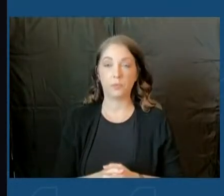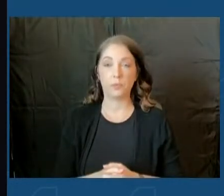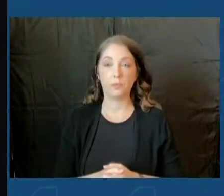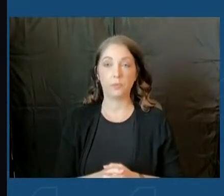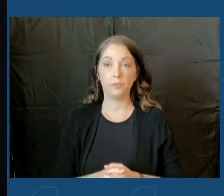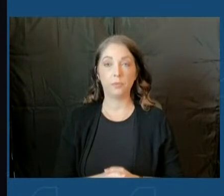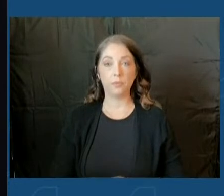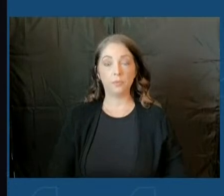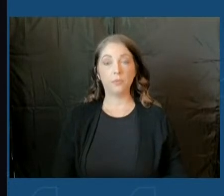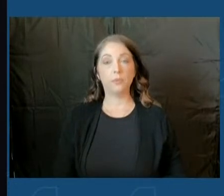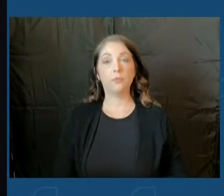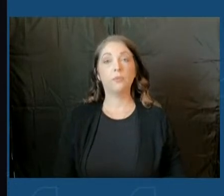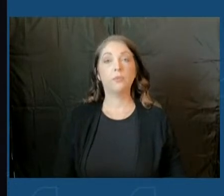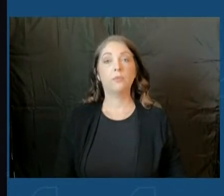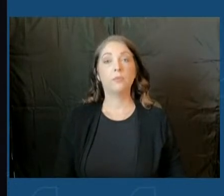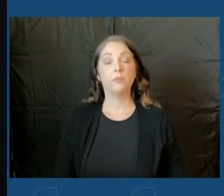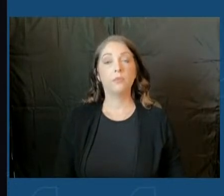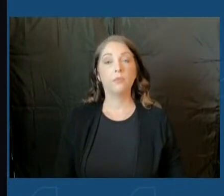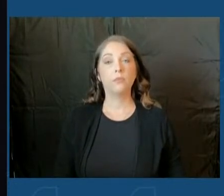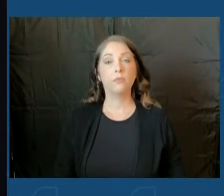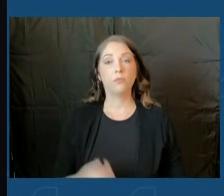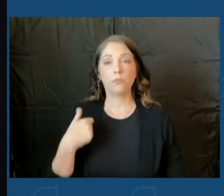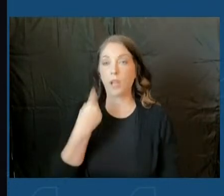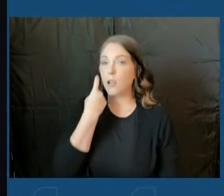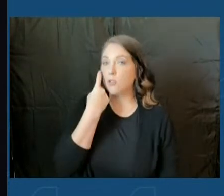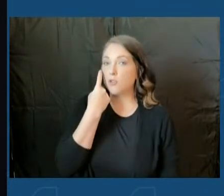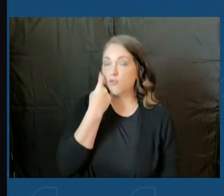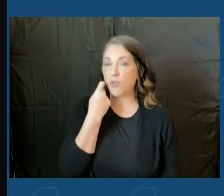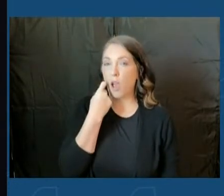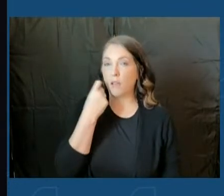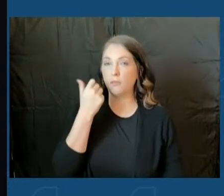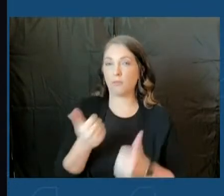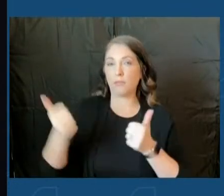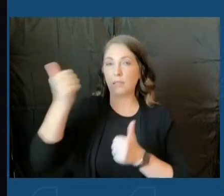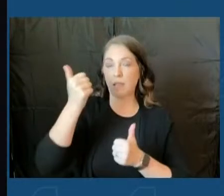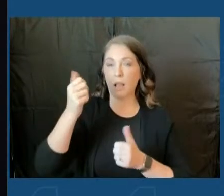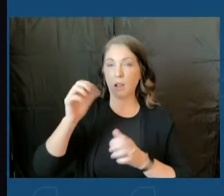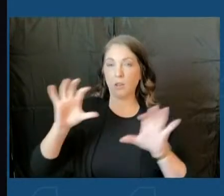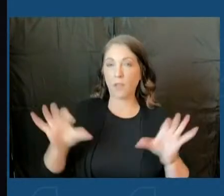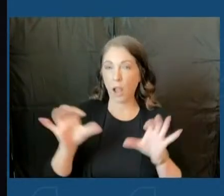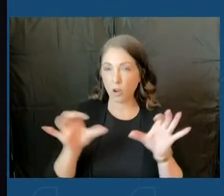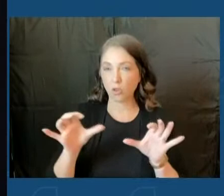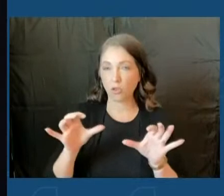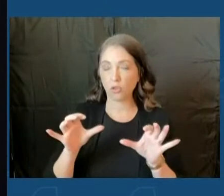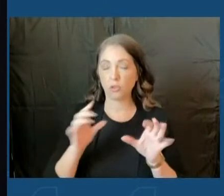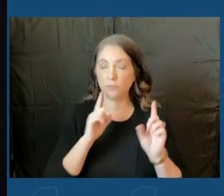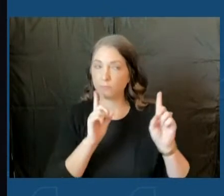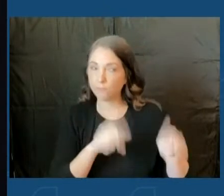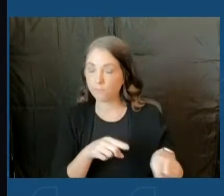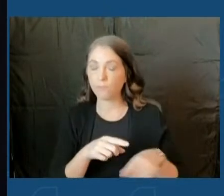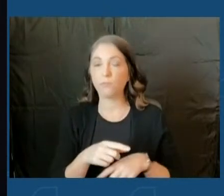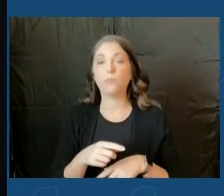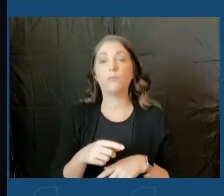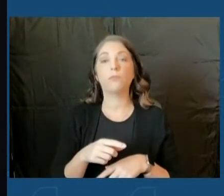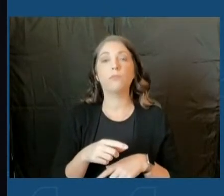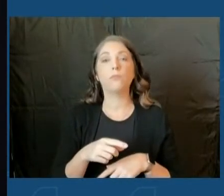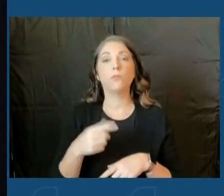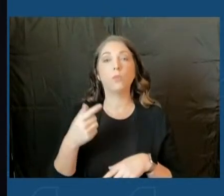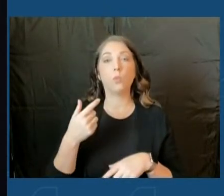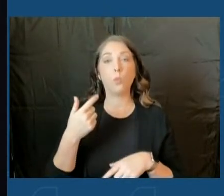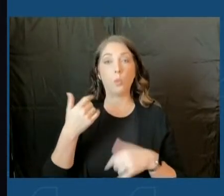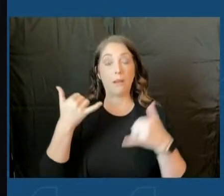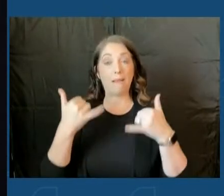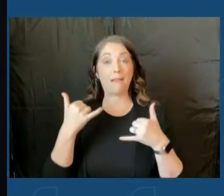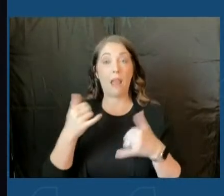And just as I did by executive action within days of the Buffalo shooting, we are by law making our red flag